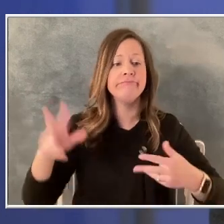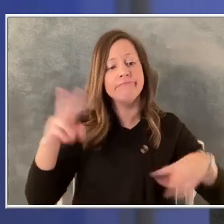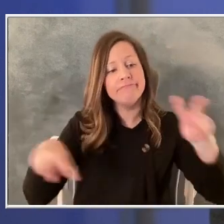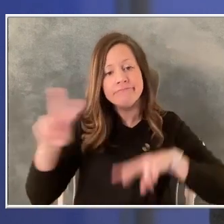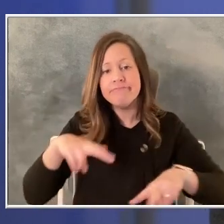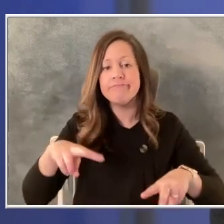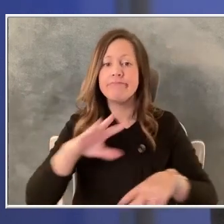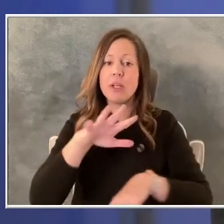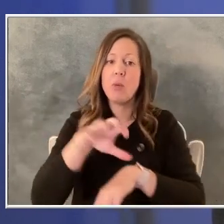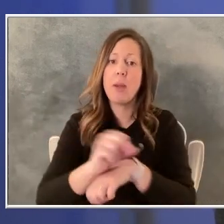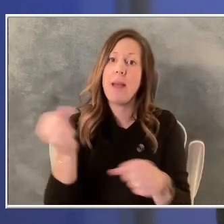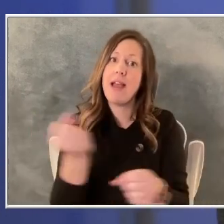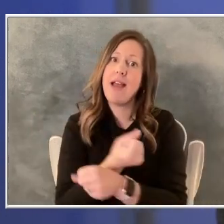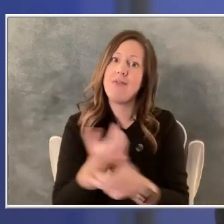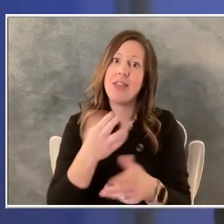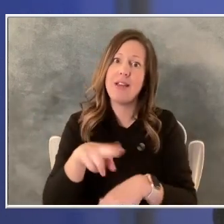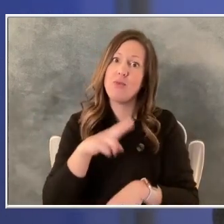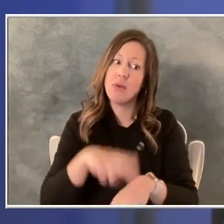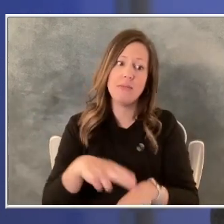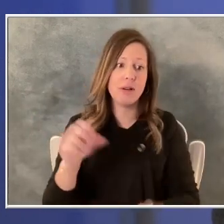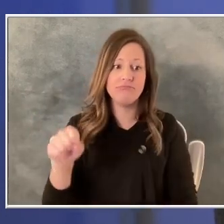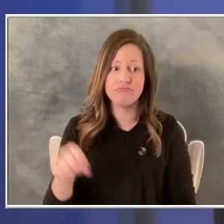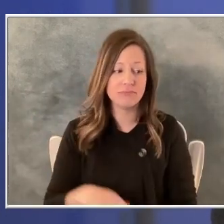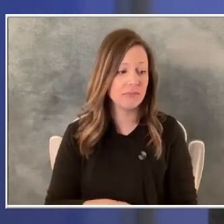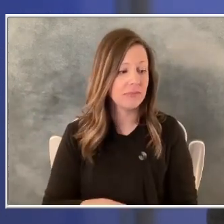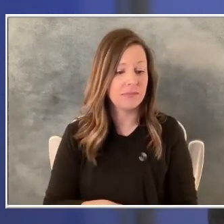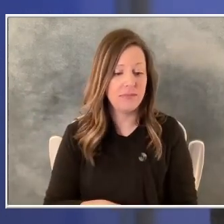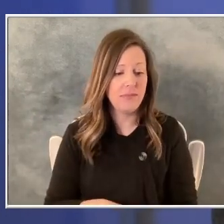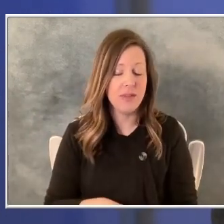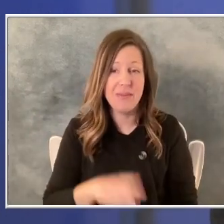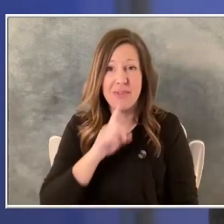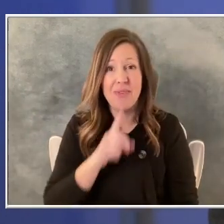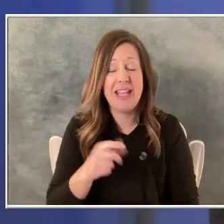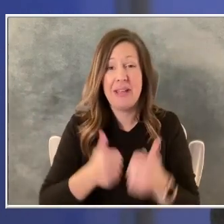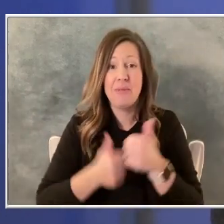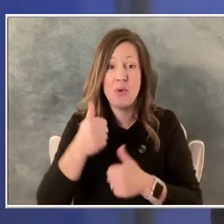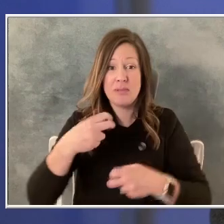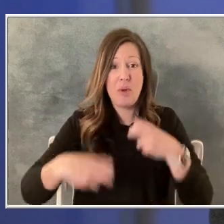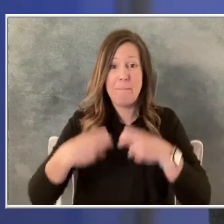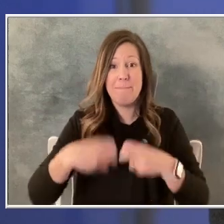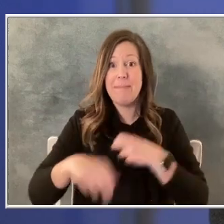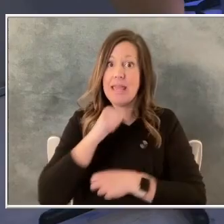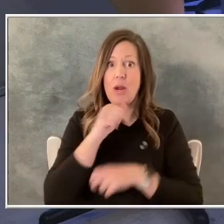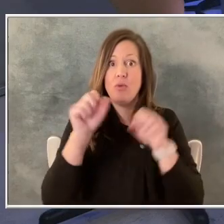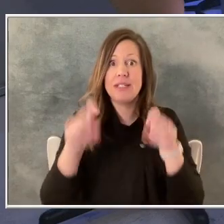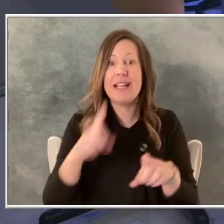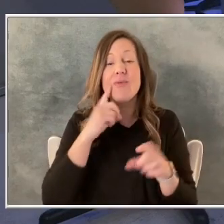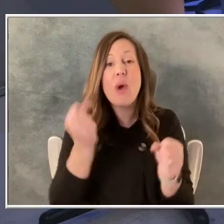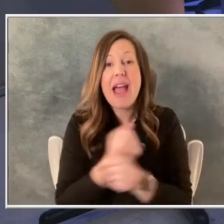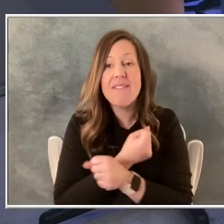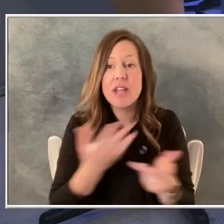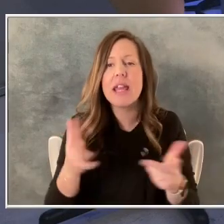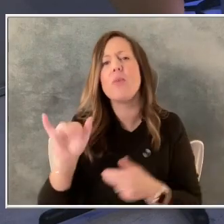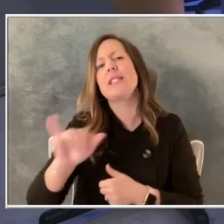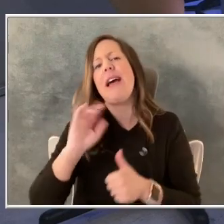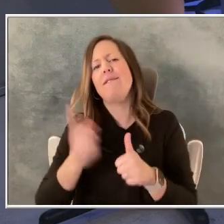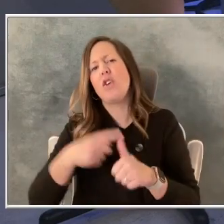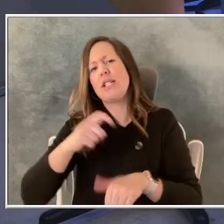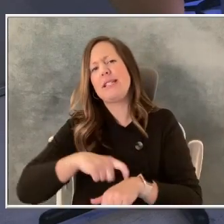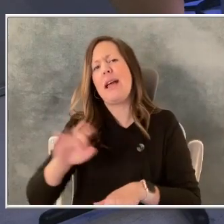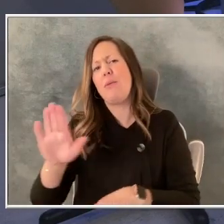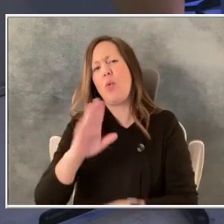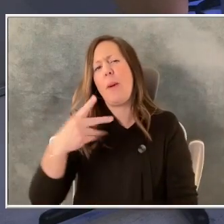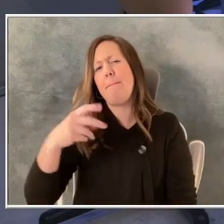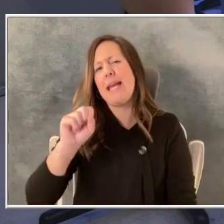fine. I guess the biggest problem is they don't test for everything. Was that your first time getting your PSA tested? It is. That was? It is. Okay.